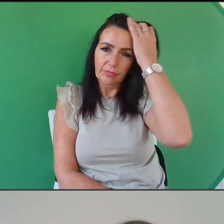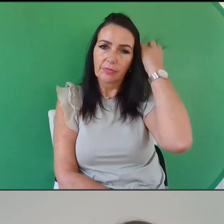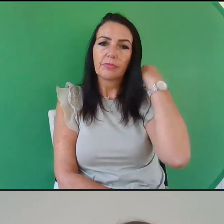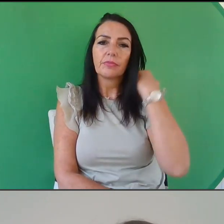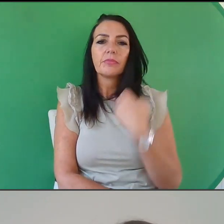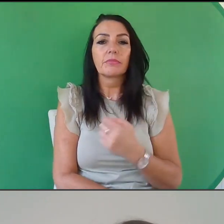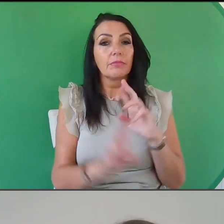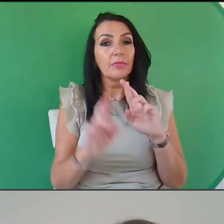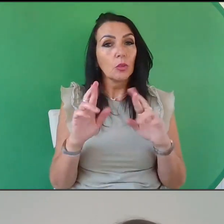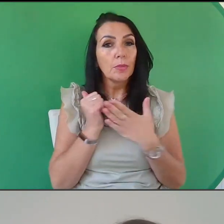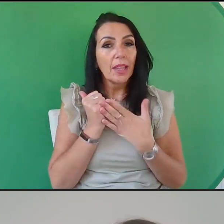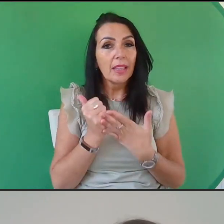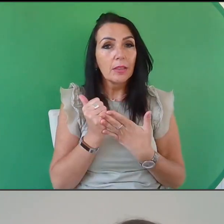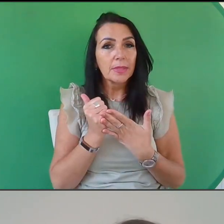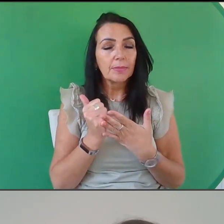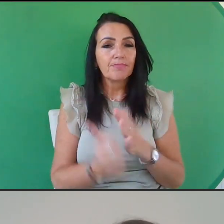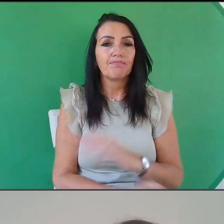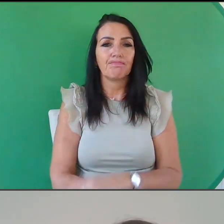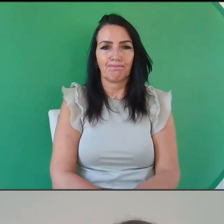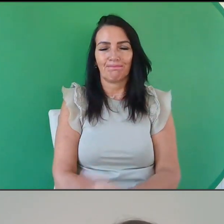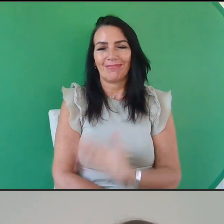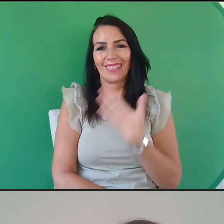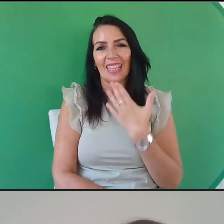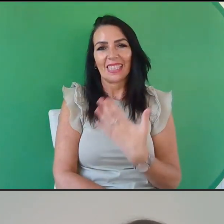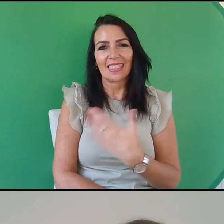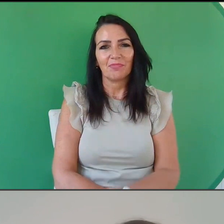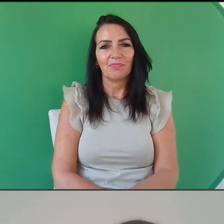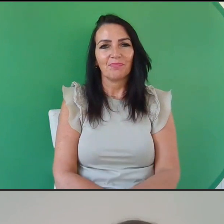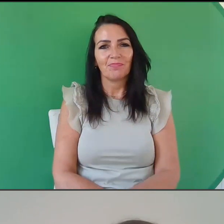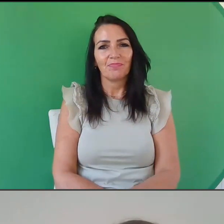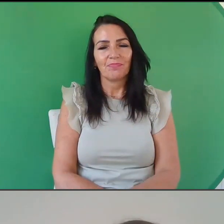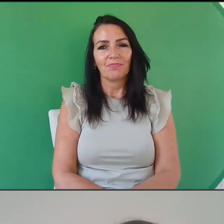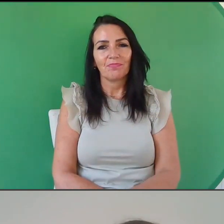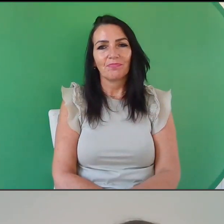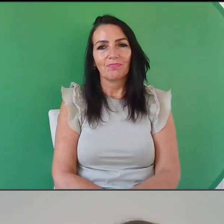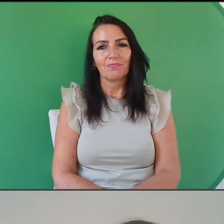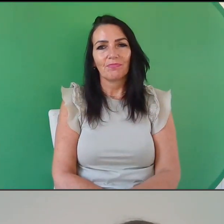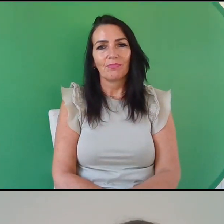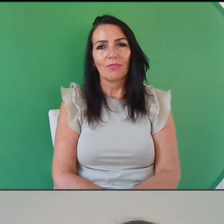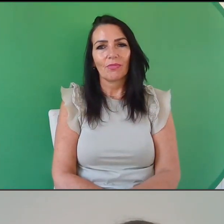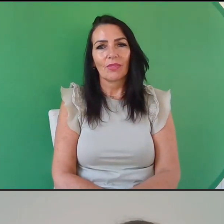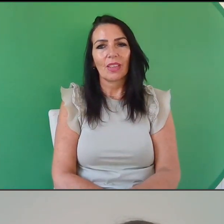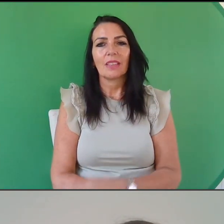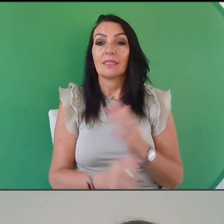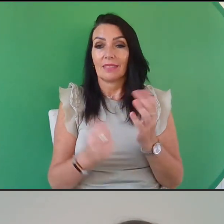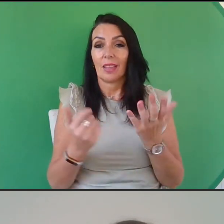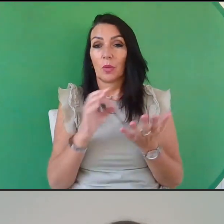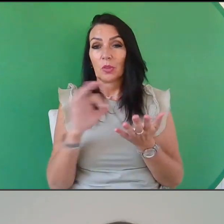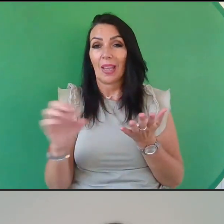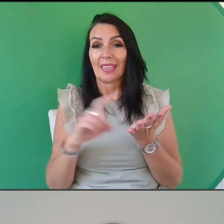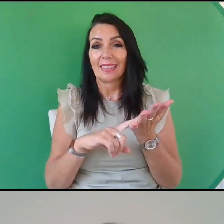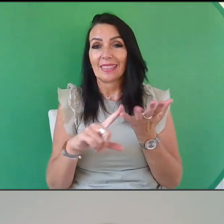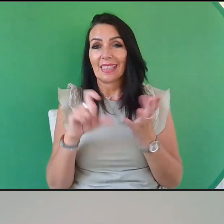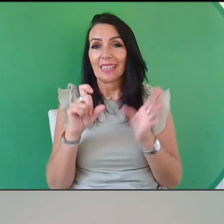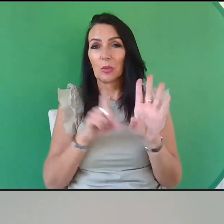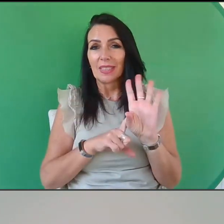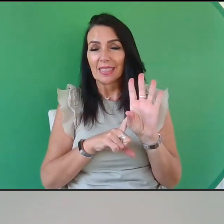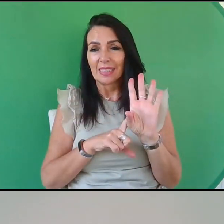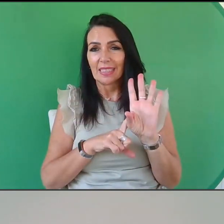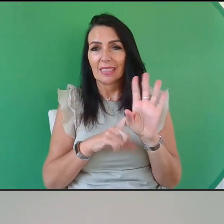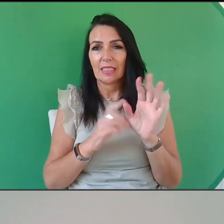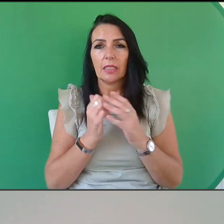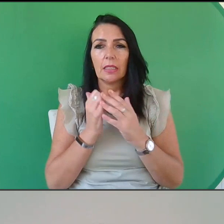Hope that helps. Brilliant. Thanks so much, Laura. So the next question I'm going to ask to you, Lucy. So help with